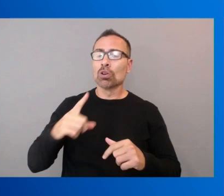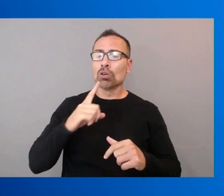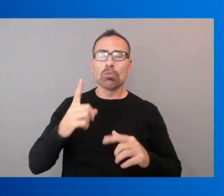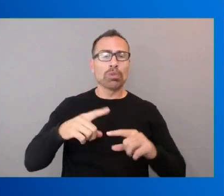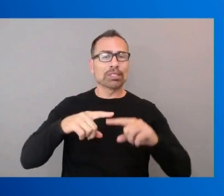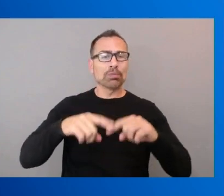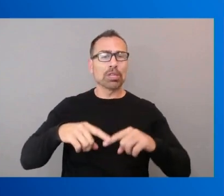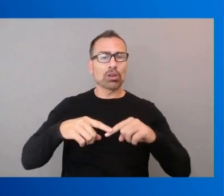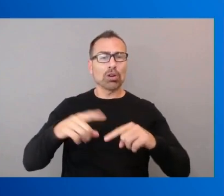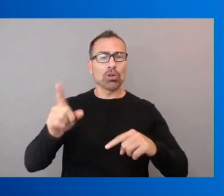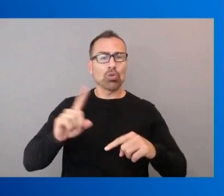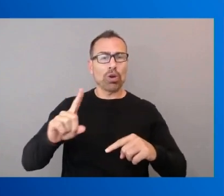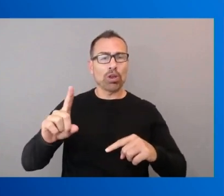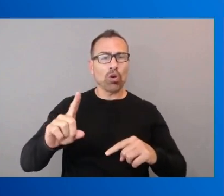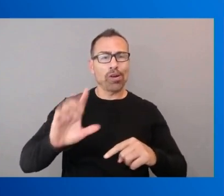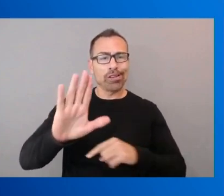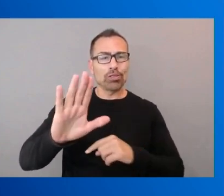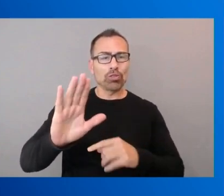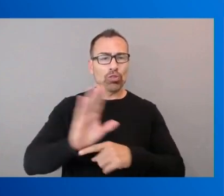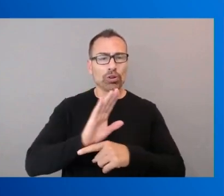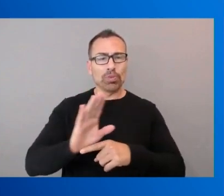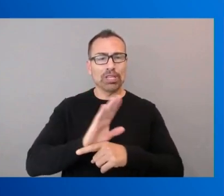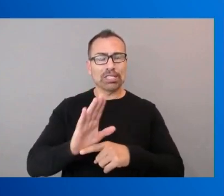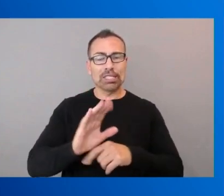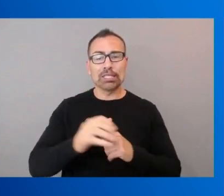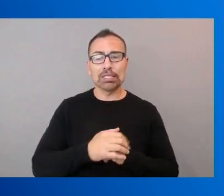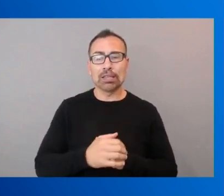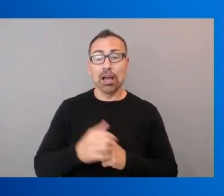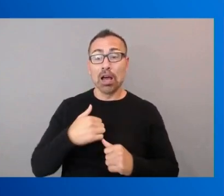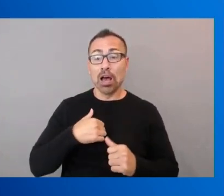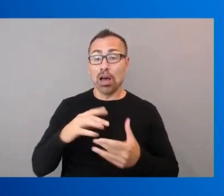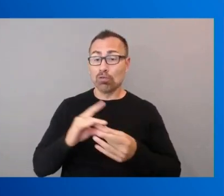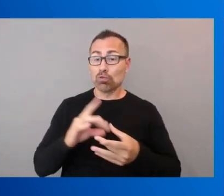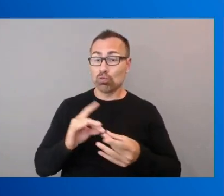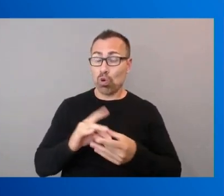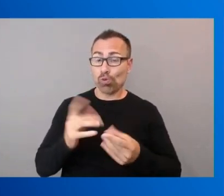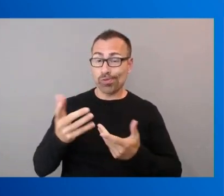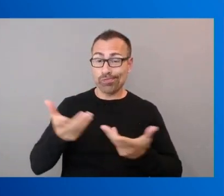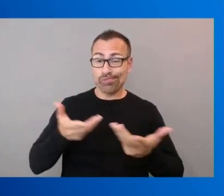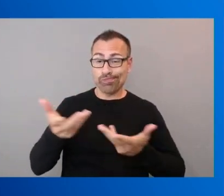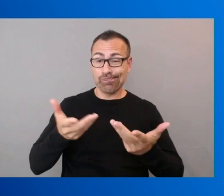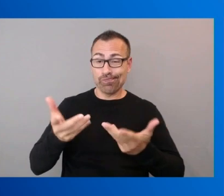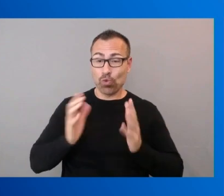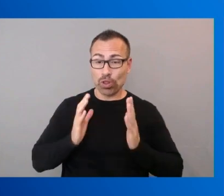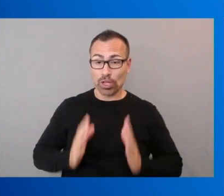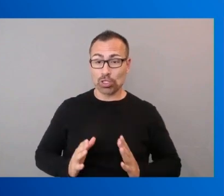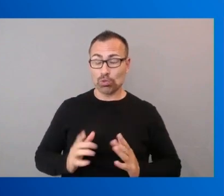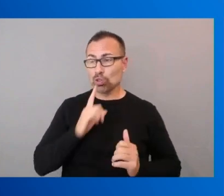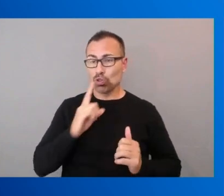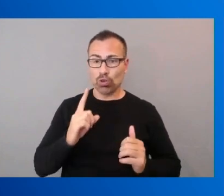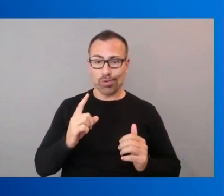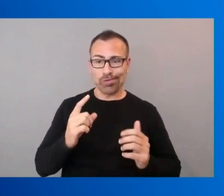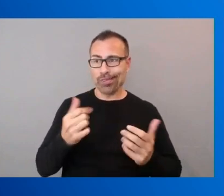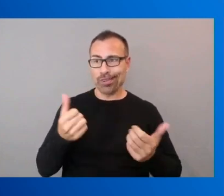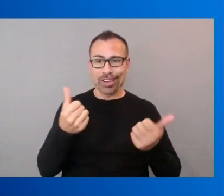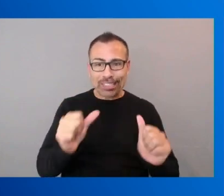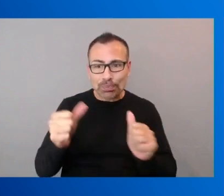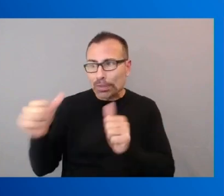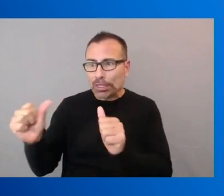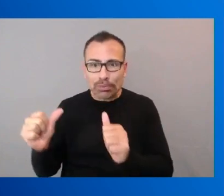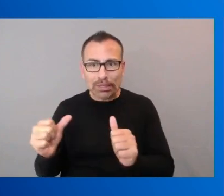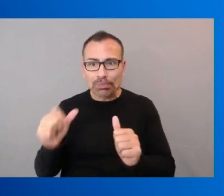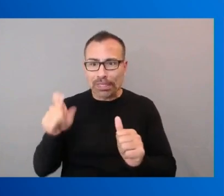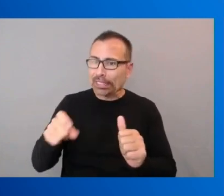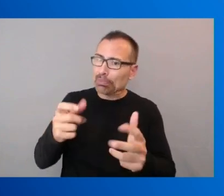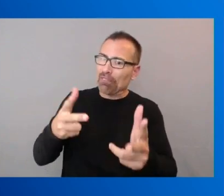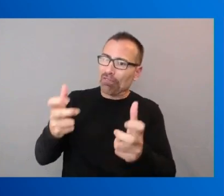are in the phase of your business. I've talked to customers in their early stage for whom it's speed of experimentation. They need to try new things to figure out what